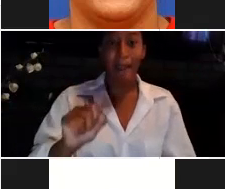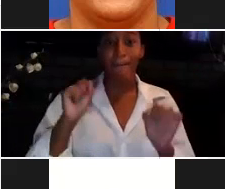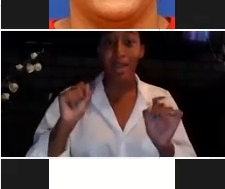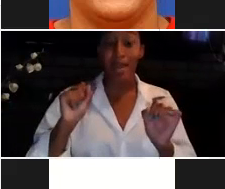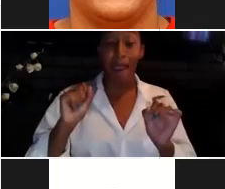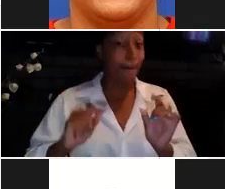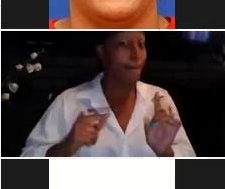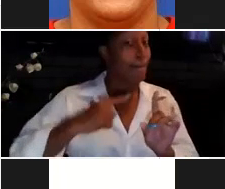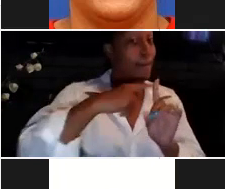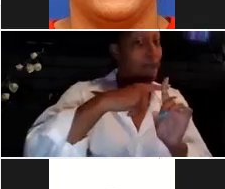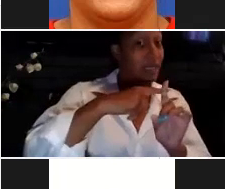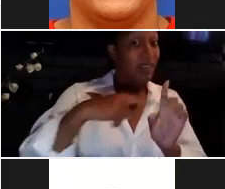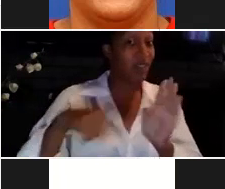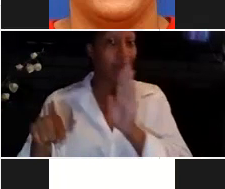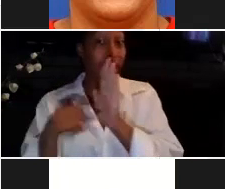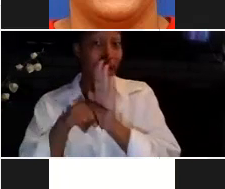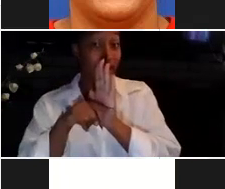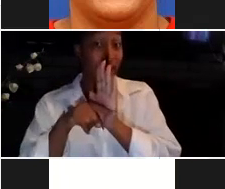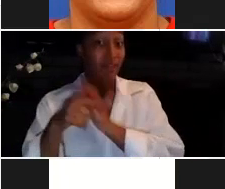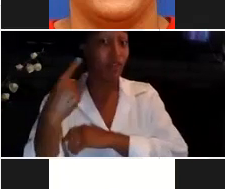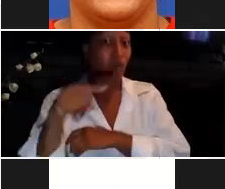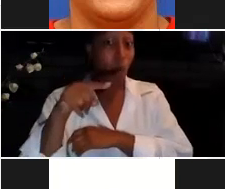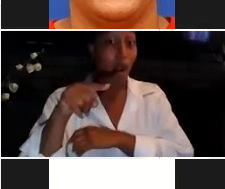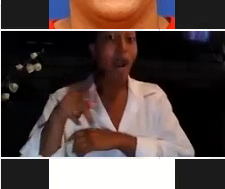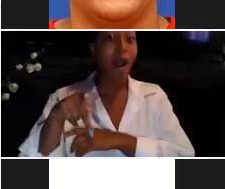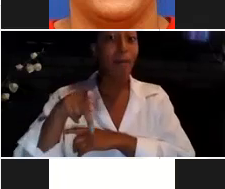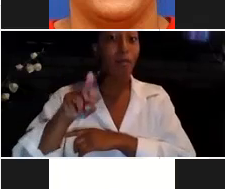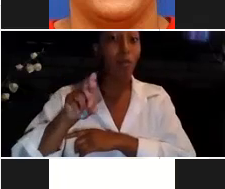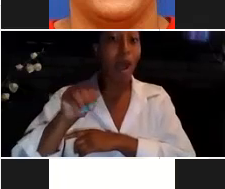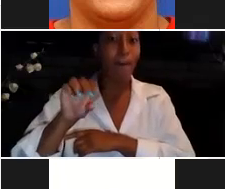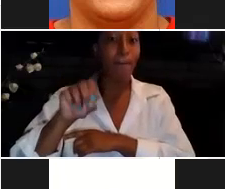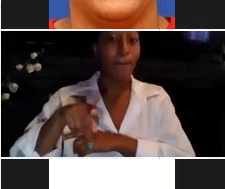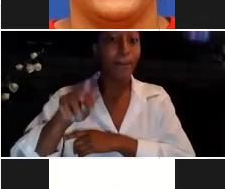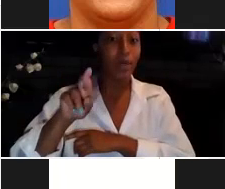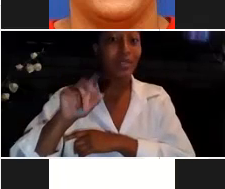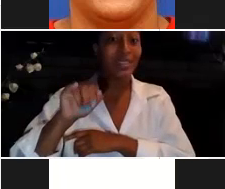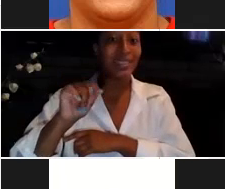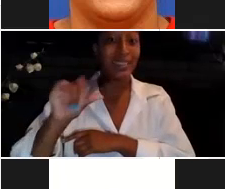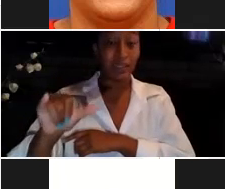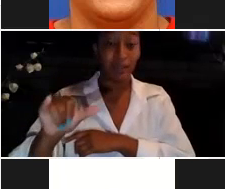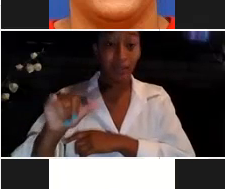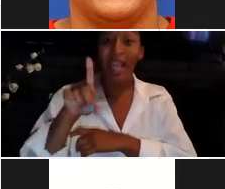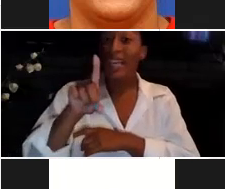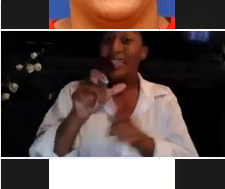Whereas distance, which is how far the object moves, can't be negative.